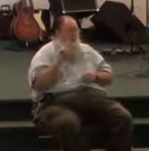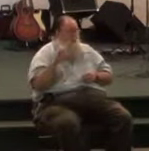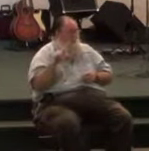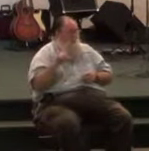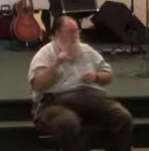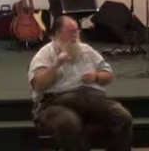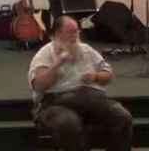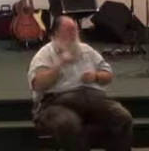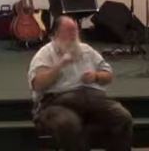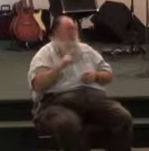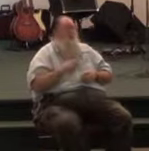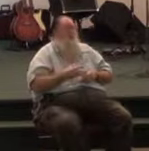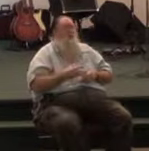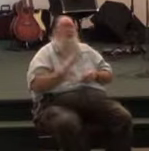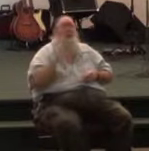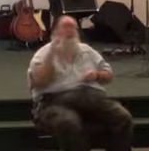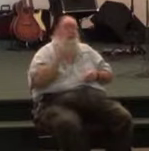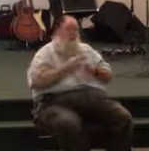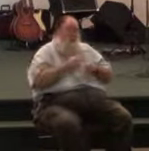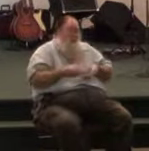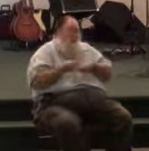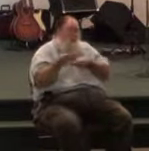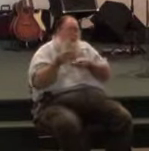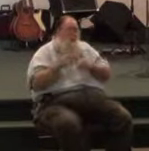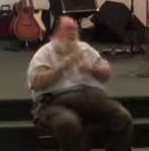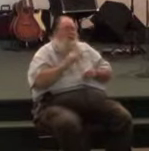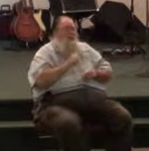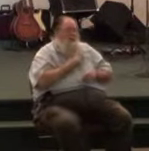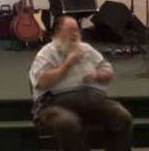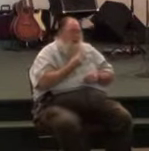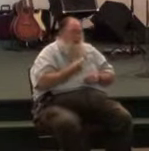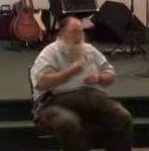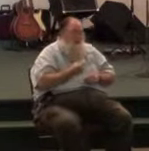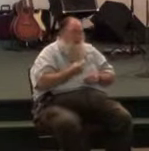He got up and was baptized. Cool.